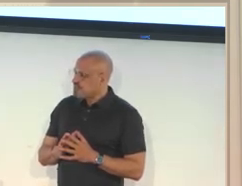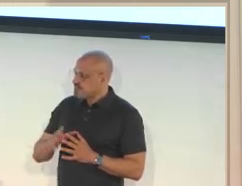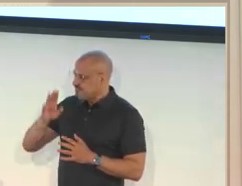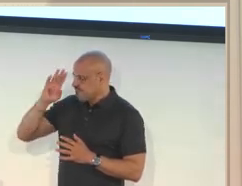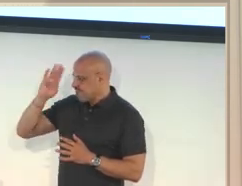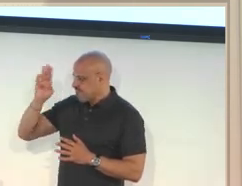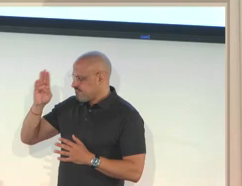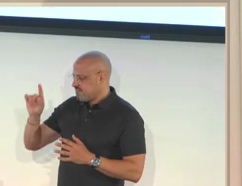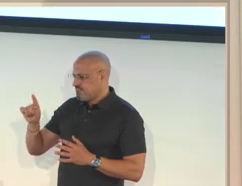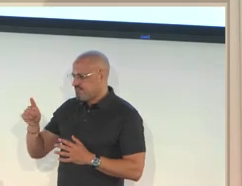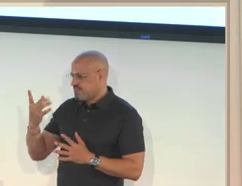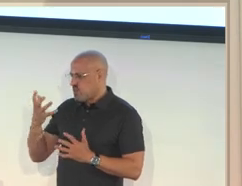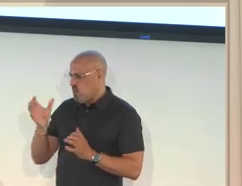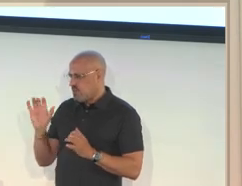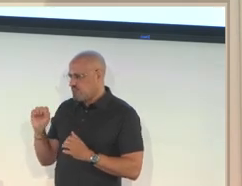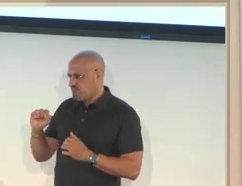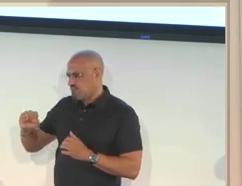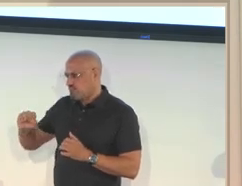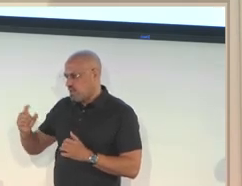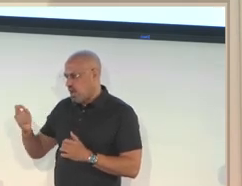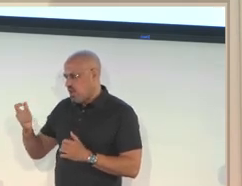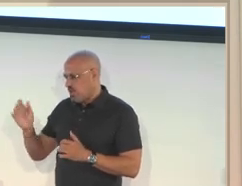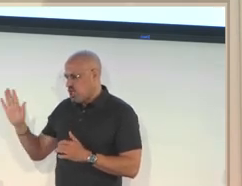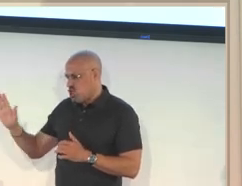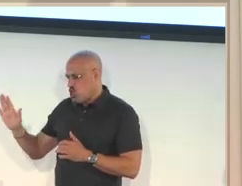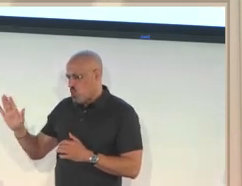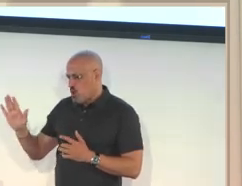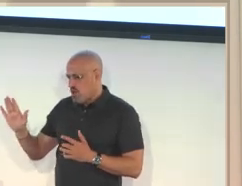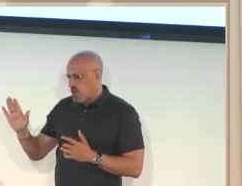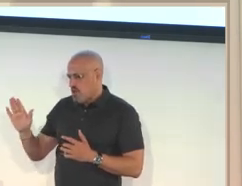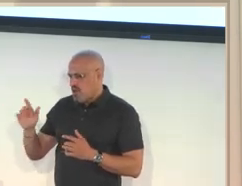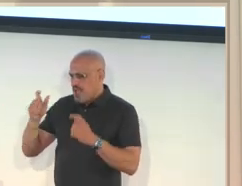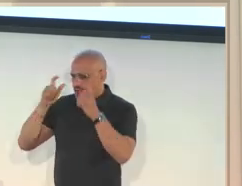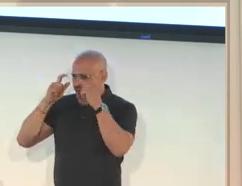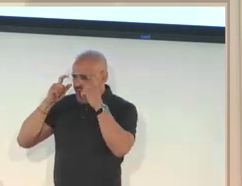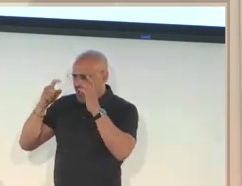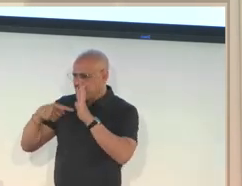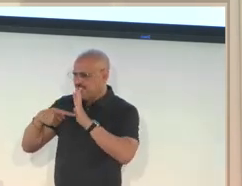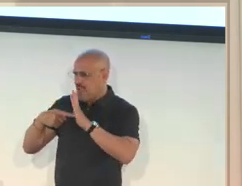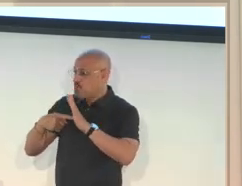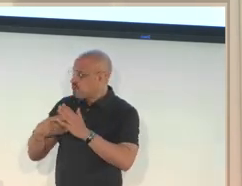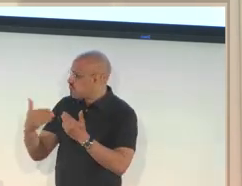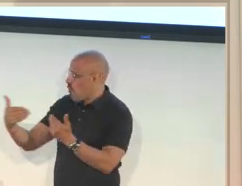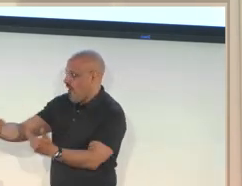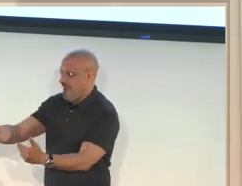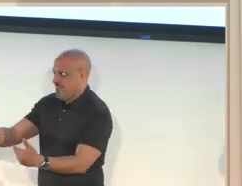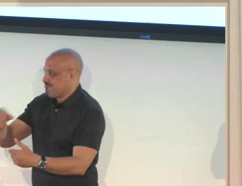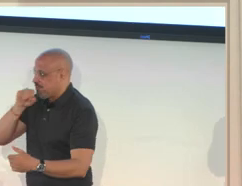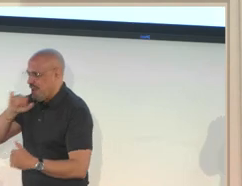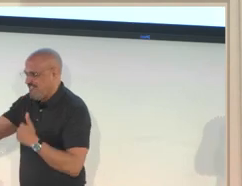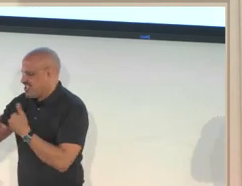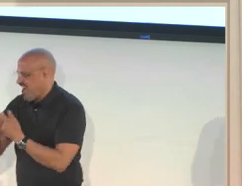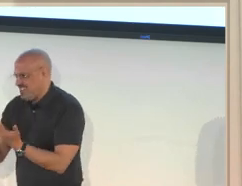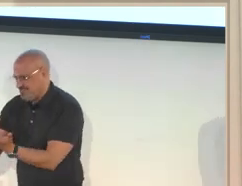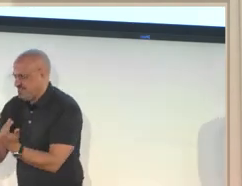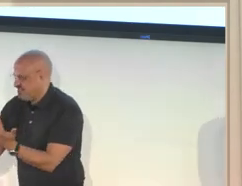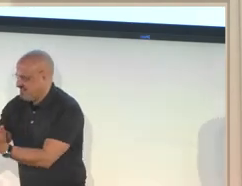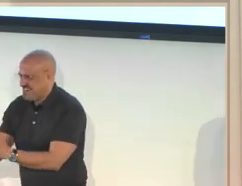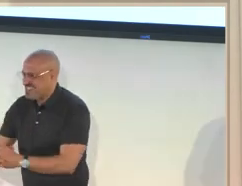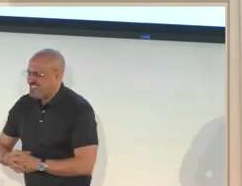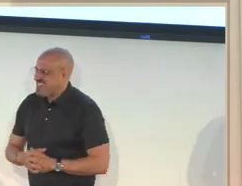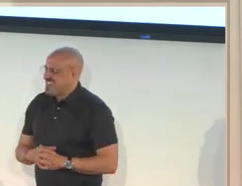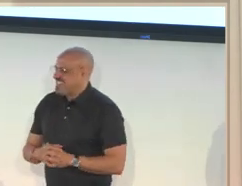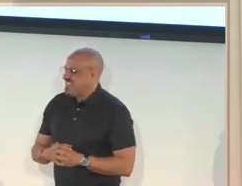Hello. Just wanted to push back a little bit on your eyeglass example. Cool, go for it. I love a challenge. Yeah.